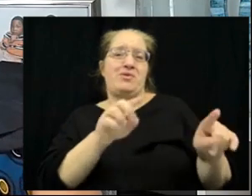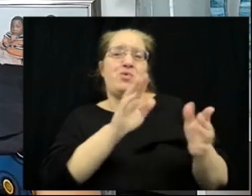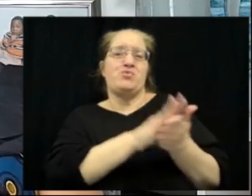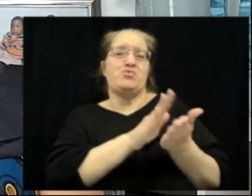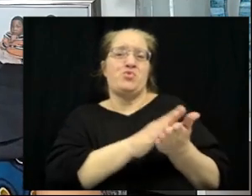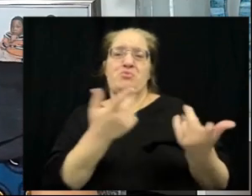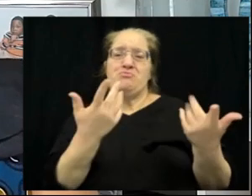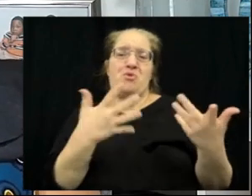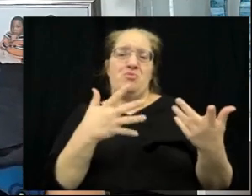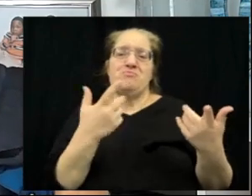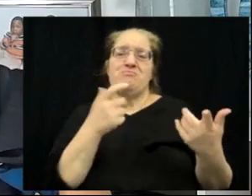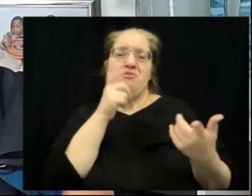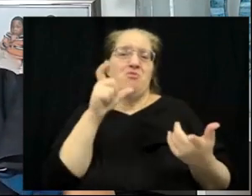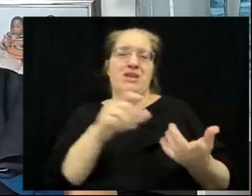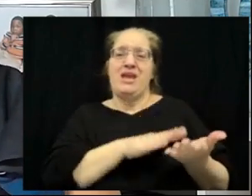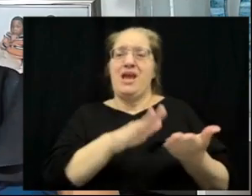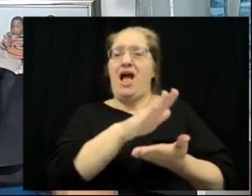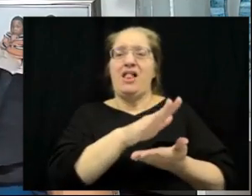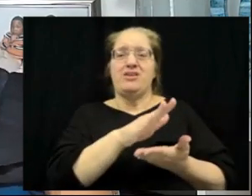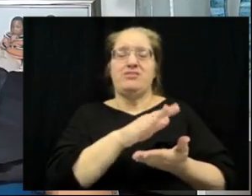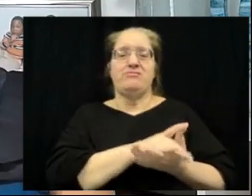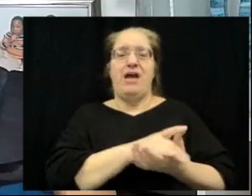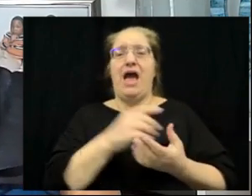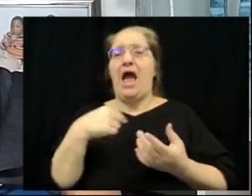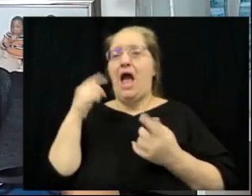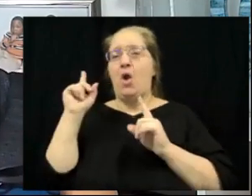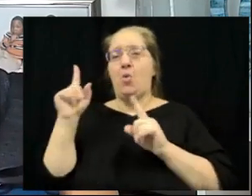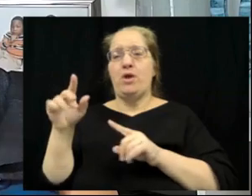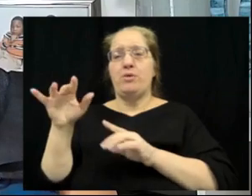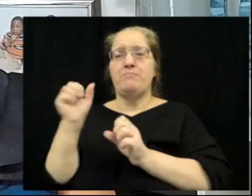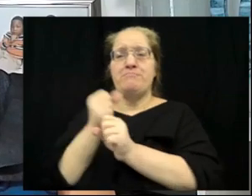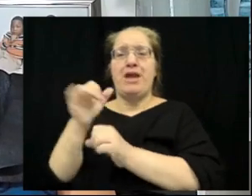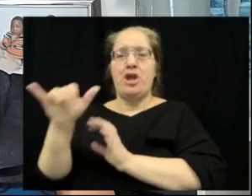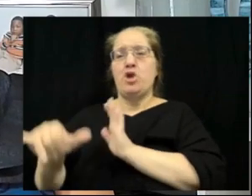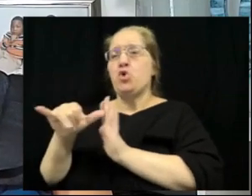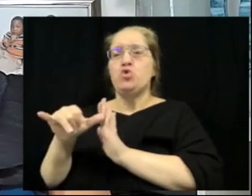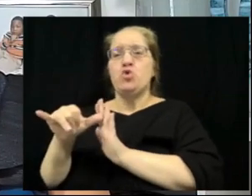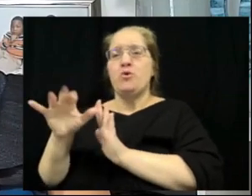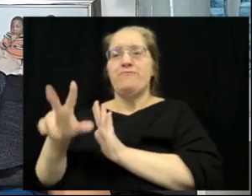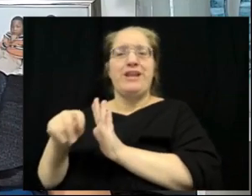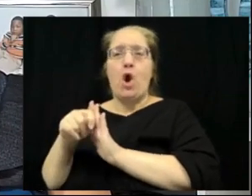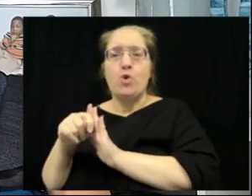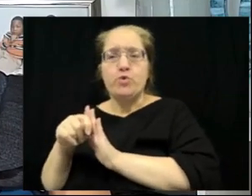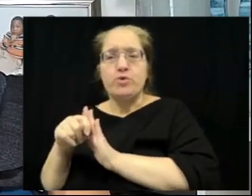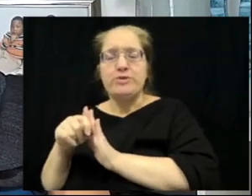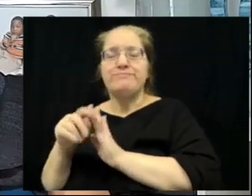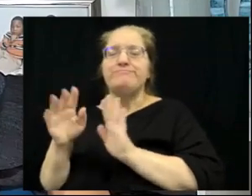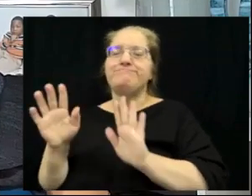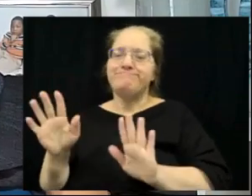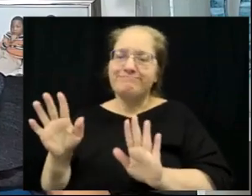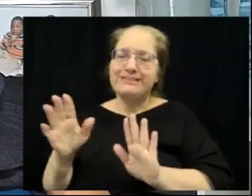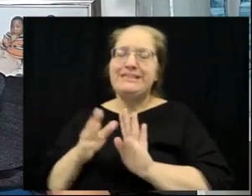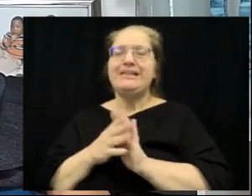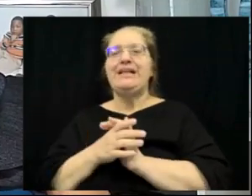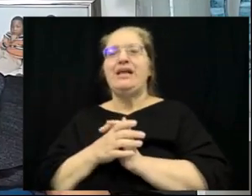college and high school. I can just do YouTube videos. And so there is a need